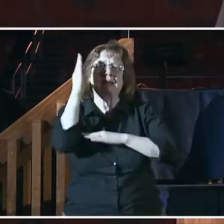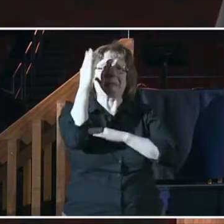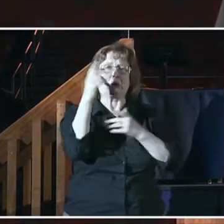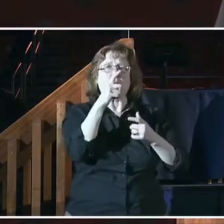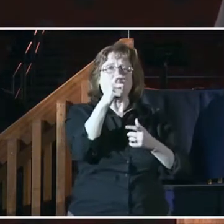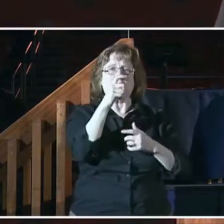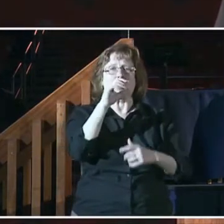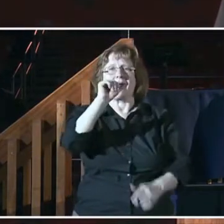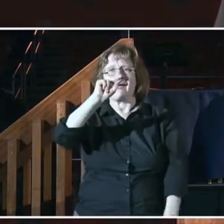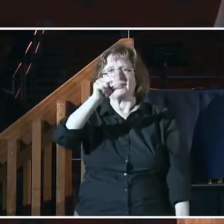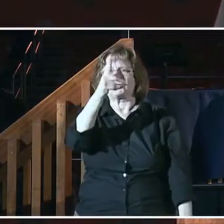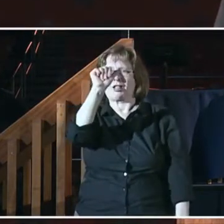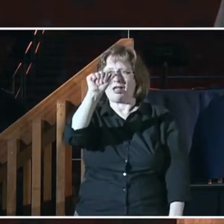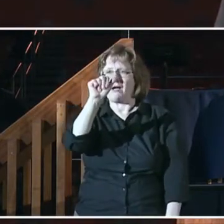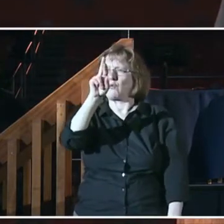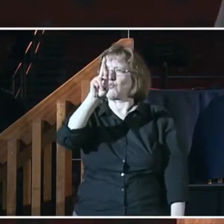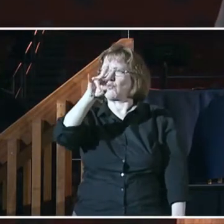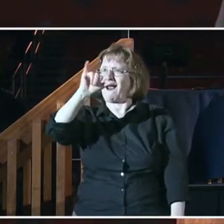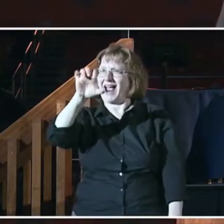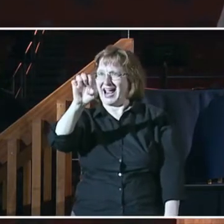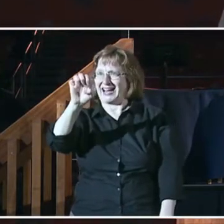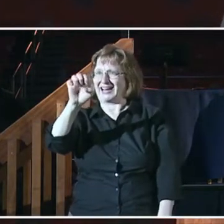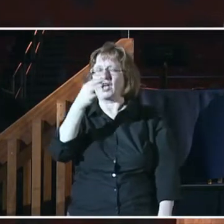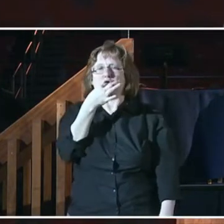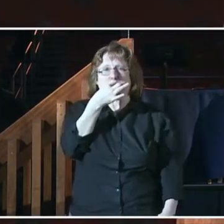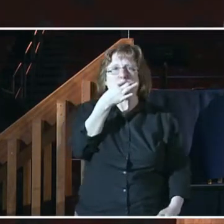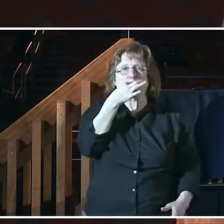is Angela Rye, who will be introduced